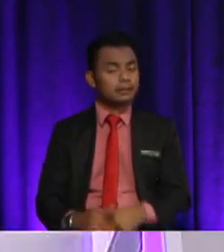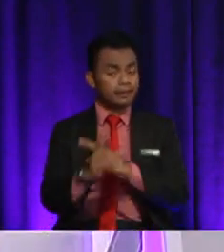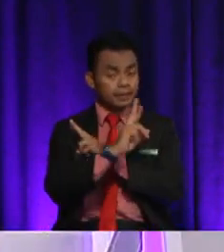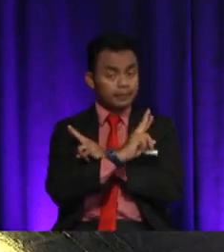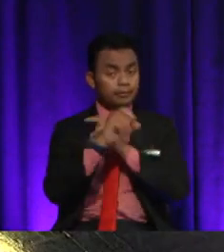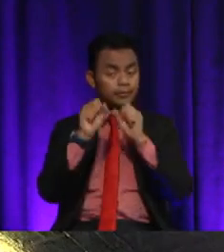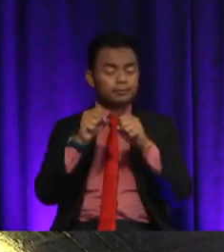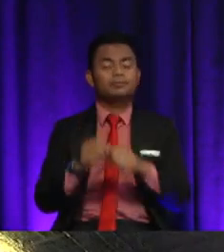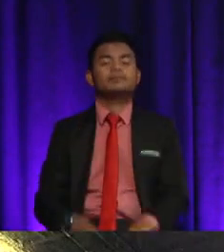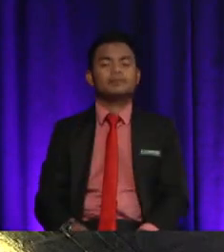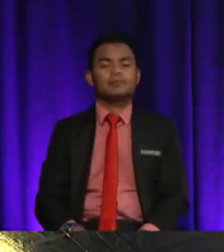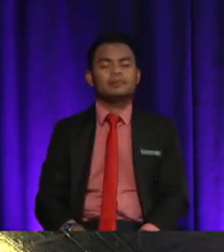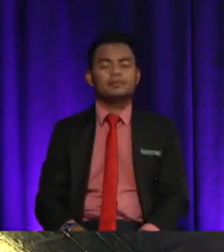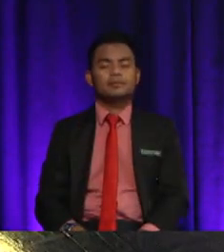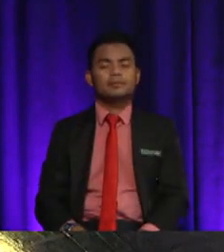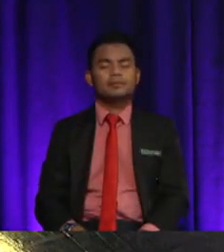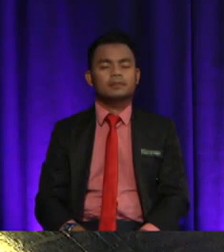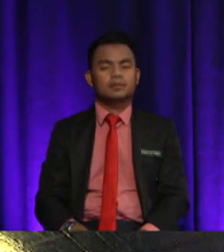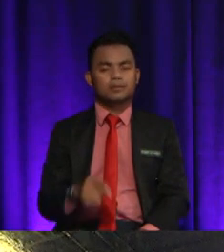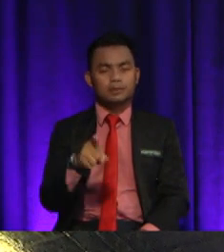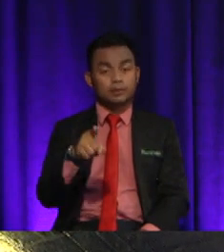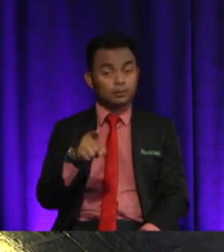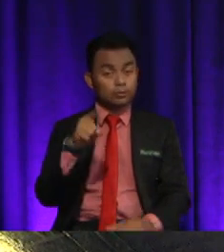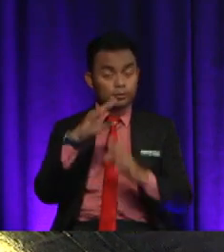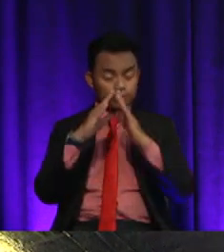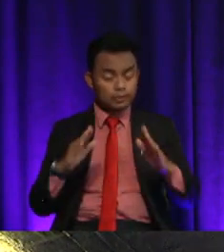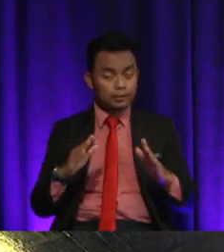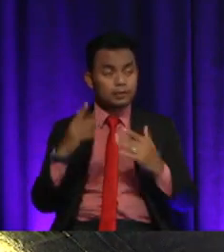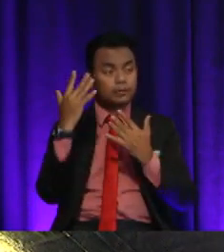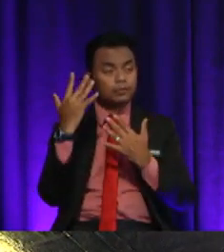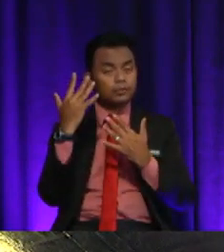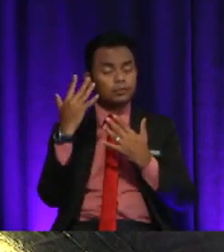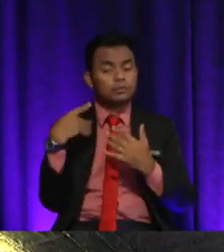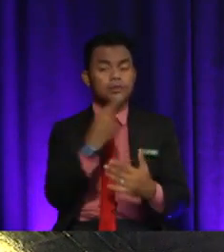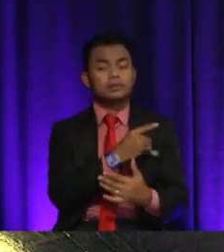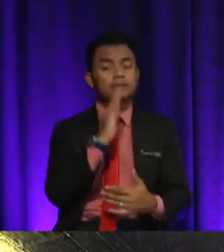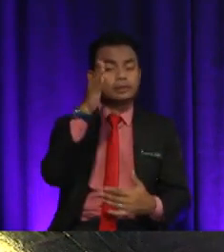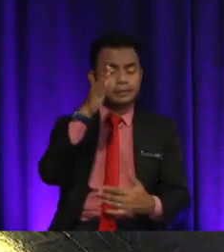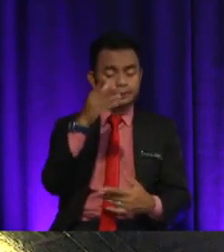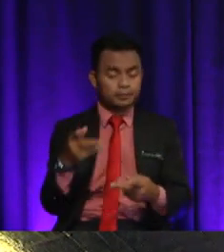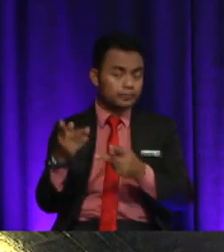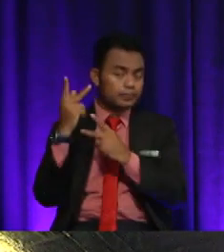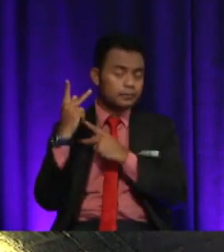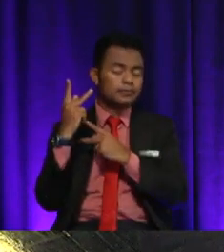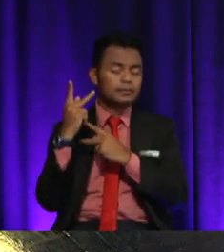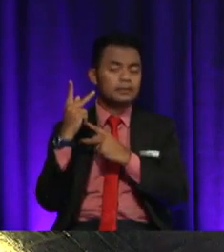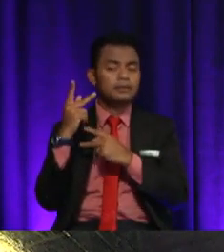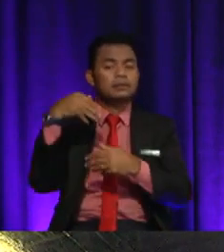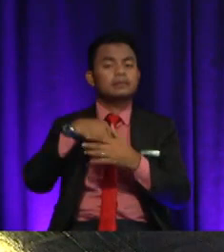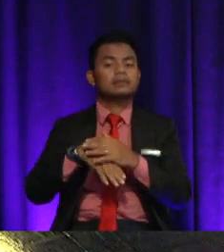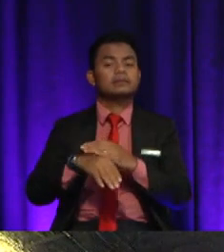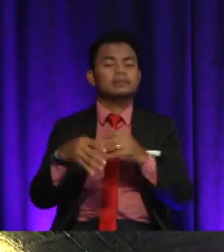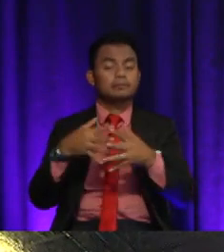right? Yeah, Okay, definitely. for those of you watching at home, don't go anywhere. We'll be right back with teacher Liana for Bahasa Inggeris Sukses